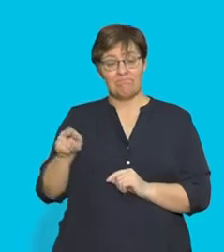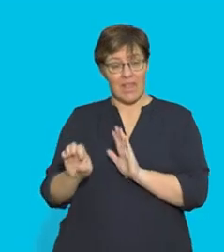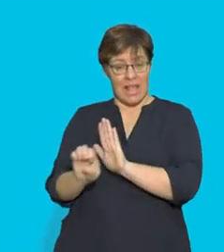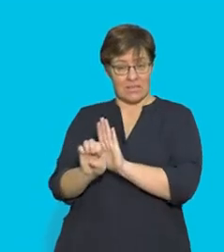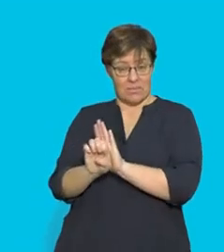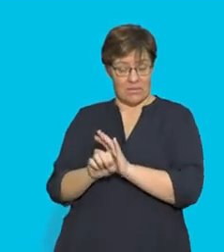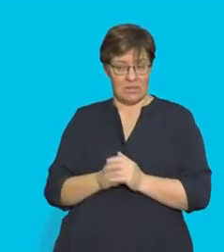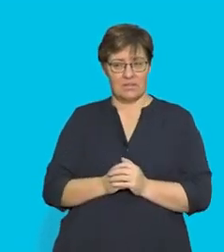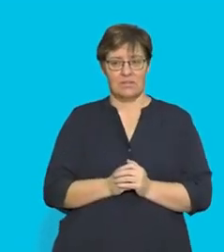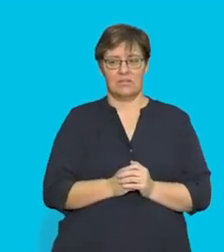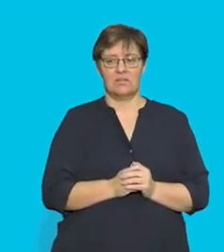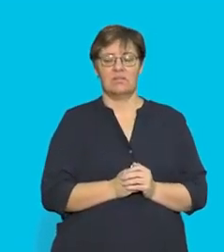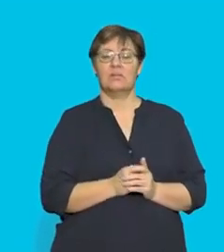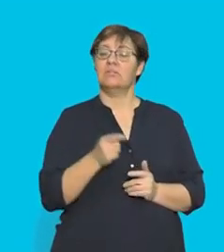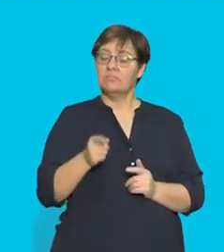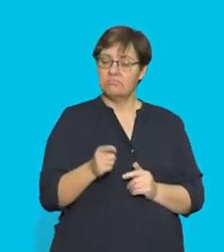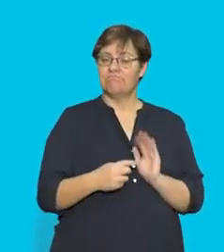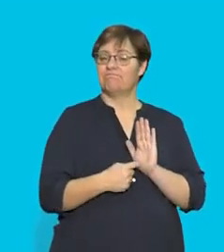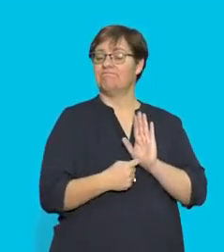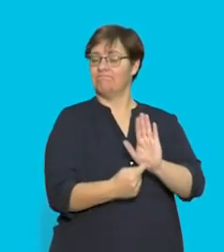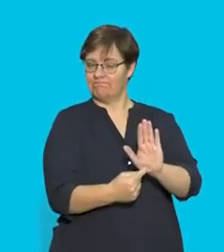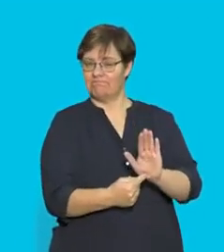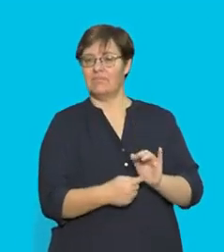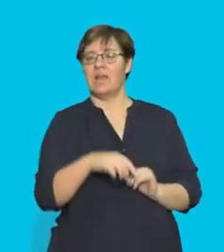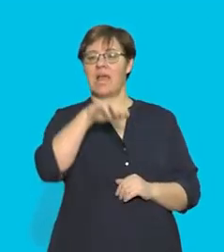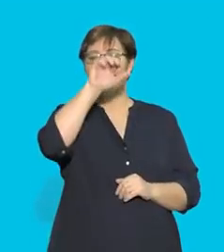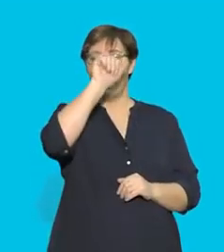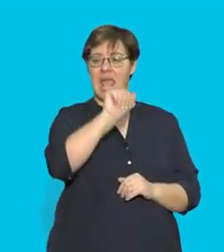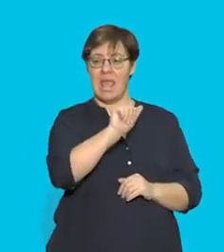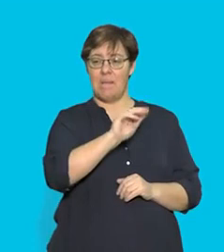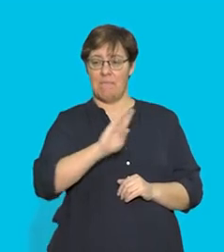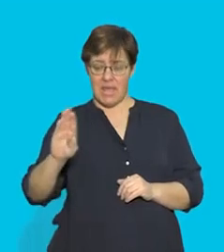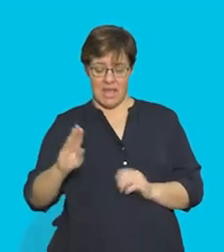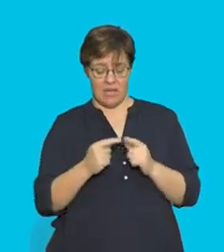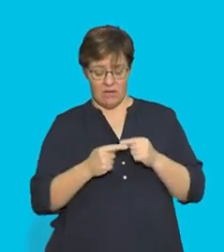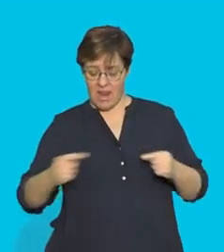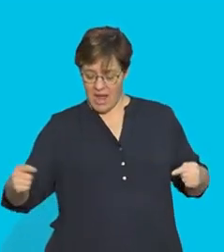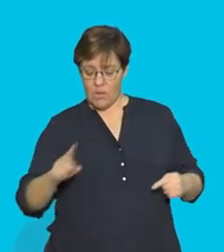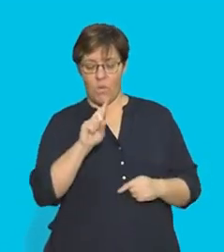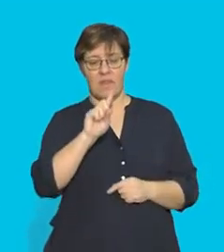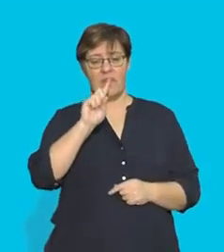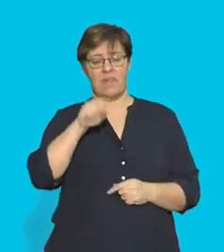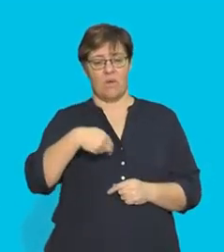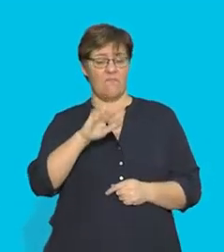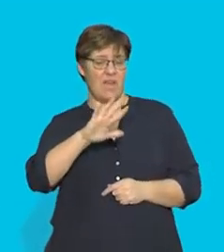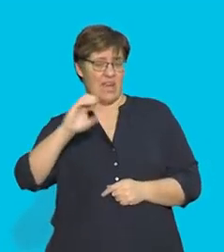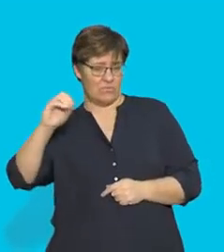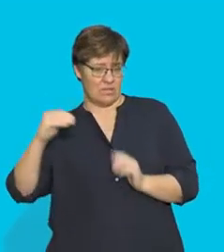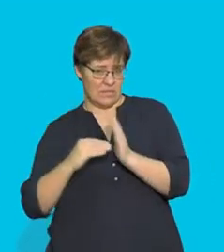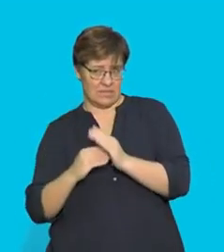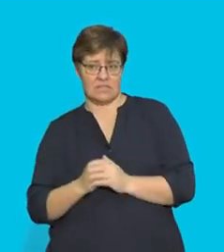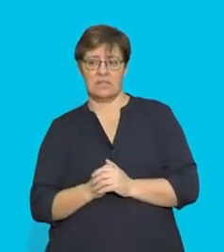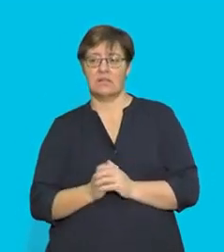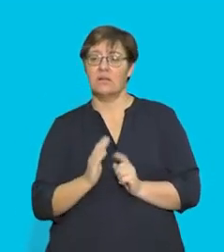Okay, in this example, they tell us that in the diagram, AB is a straight line 1,500 meters long, a